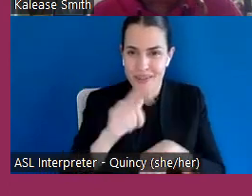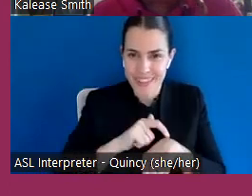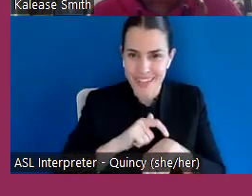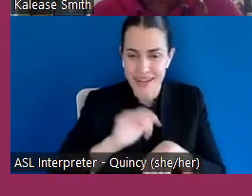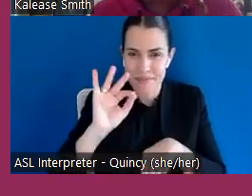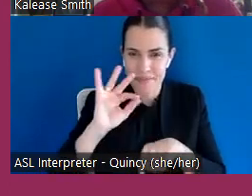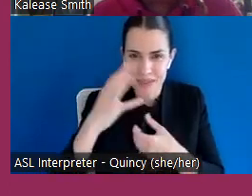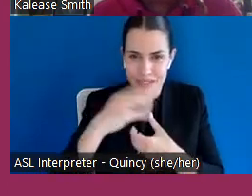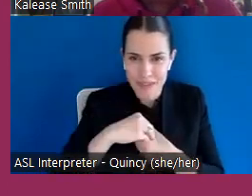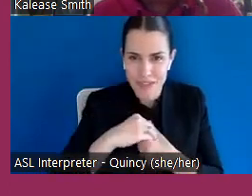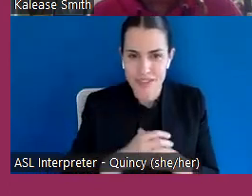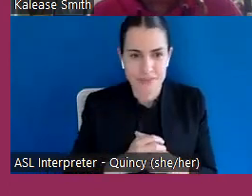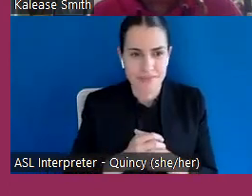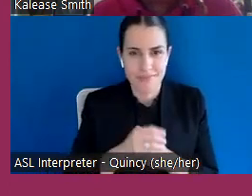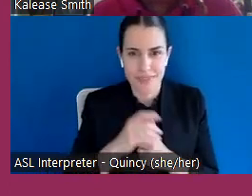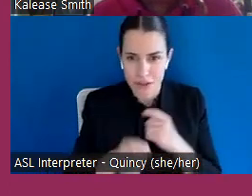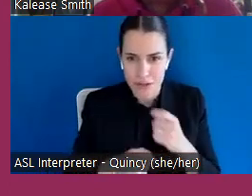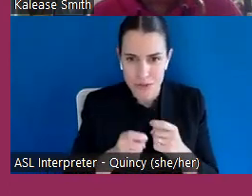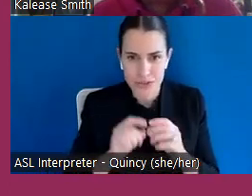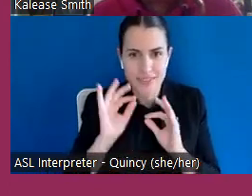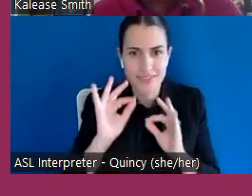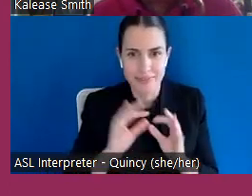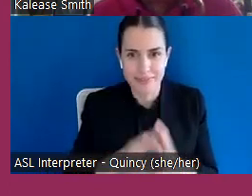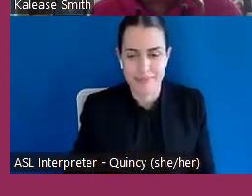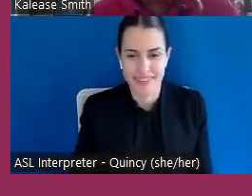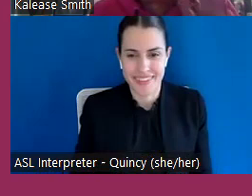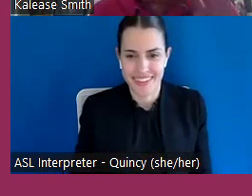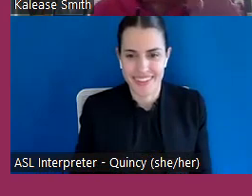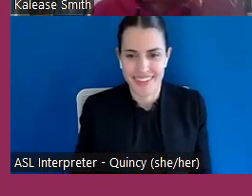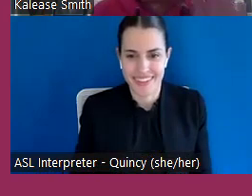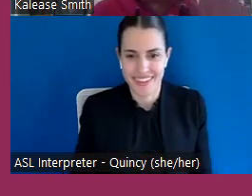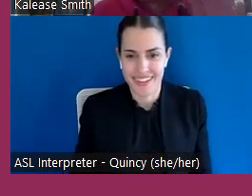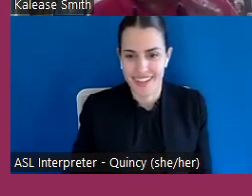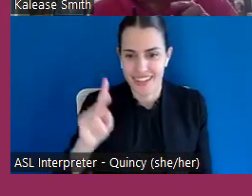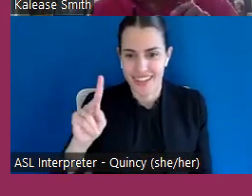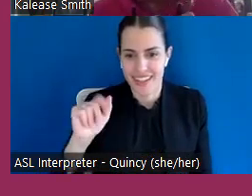and contributions. Thank you.